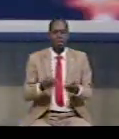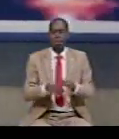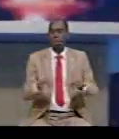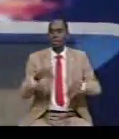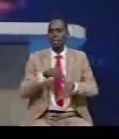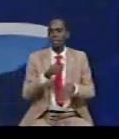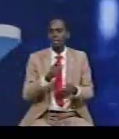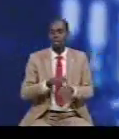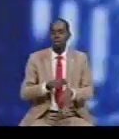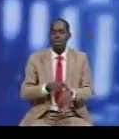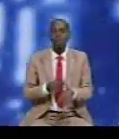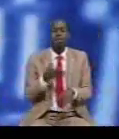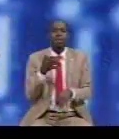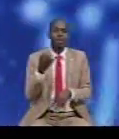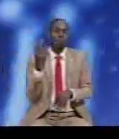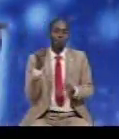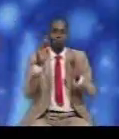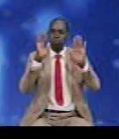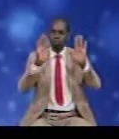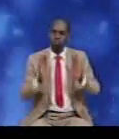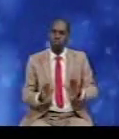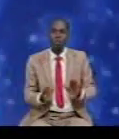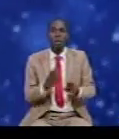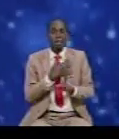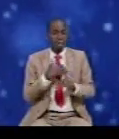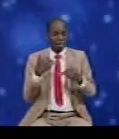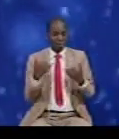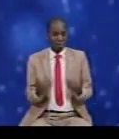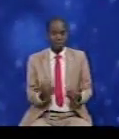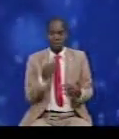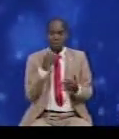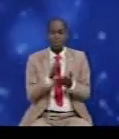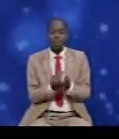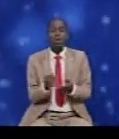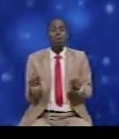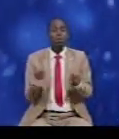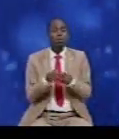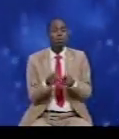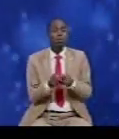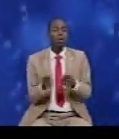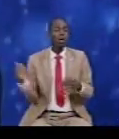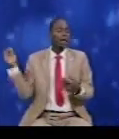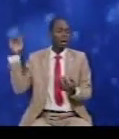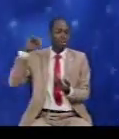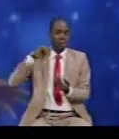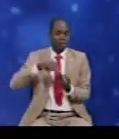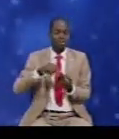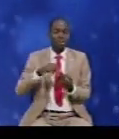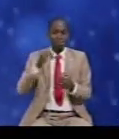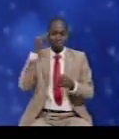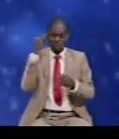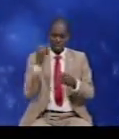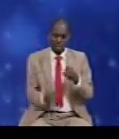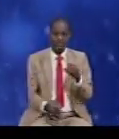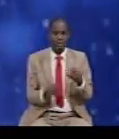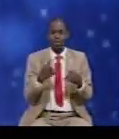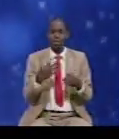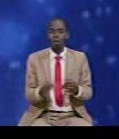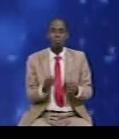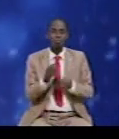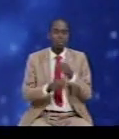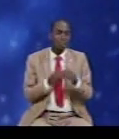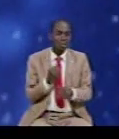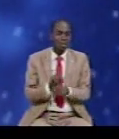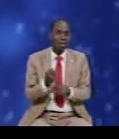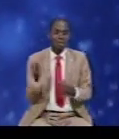trouble. And then it now says, as we come to the end of the age, at the end of life. Have you